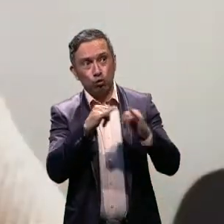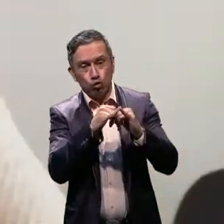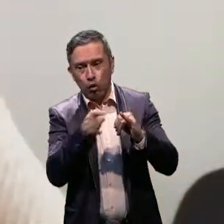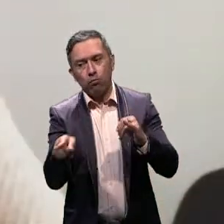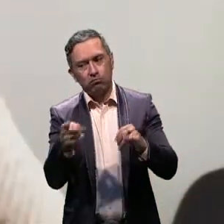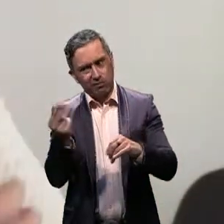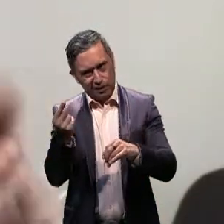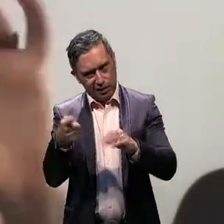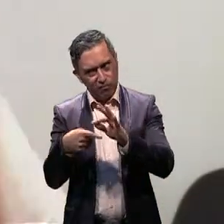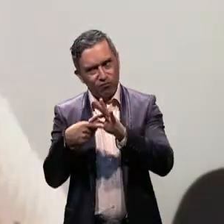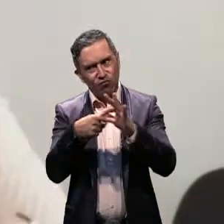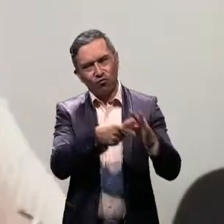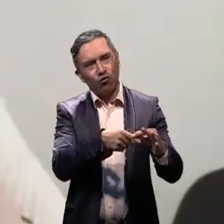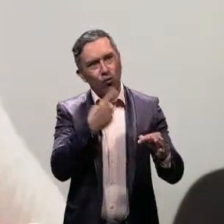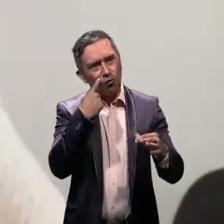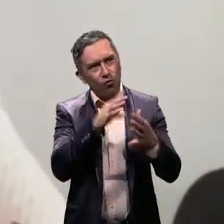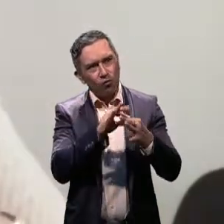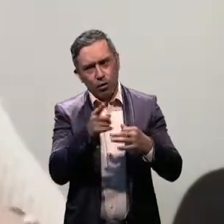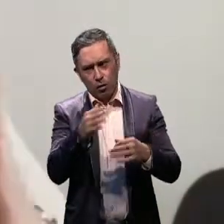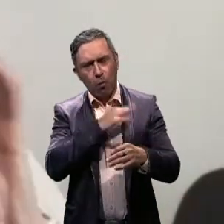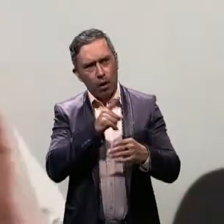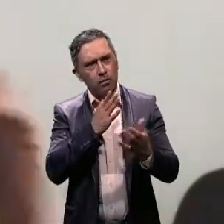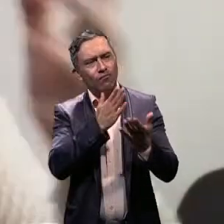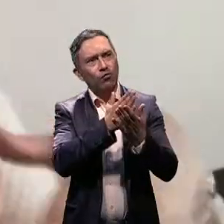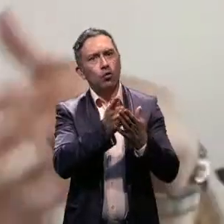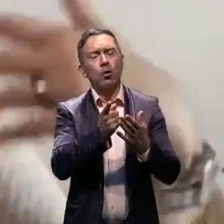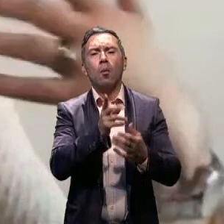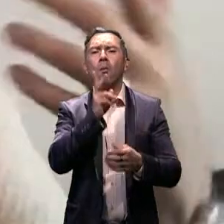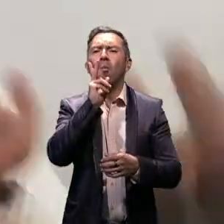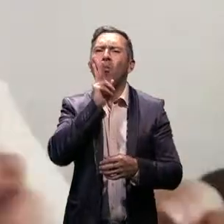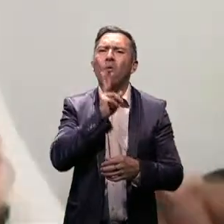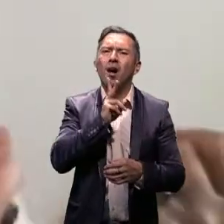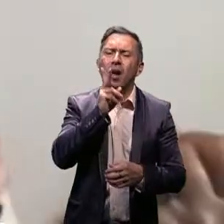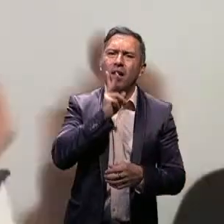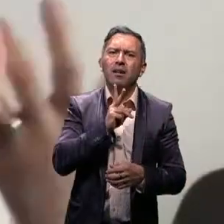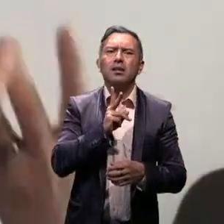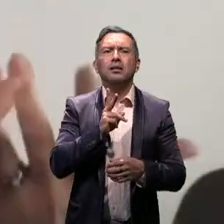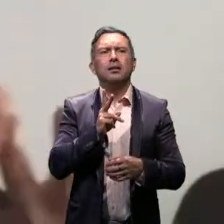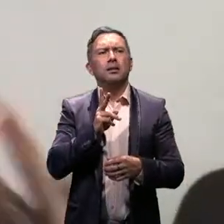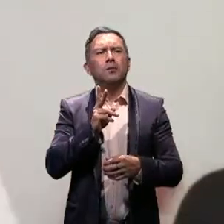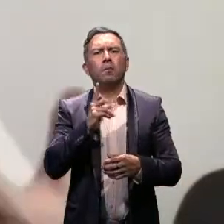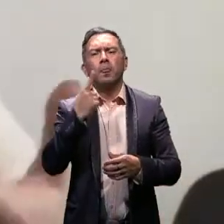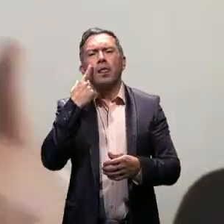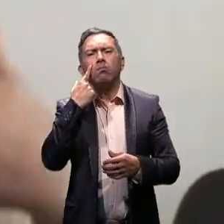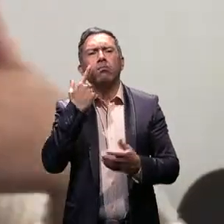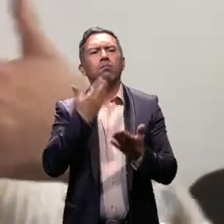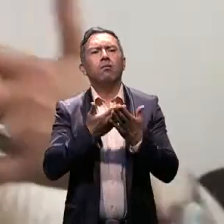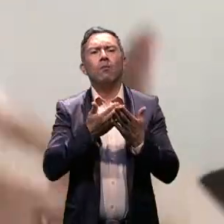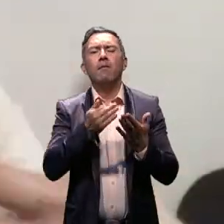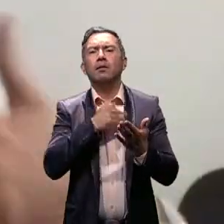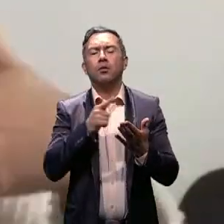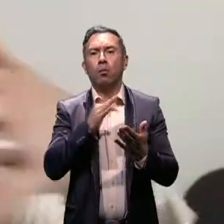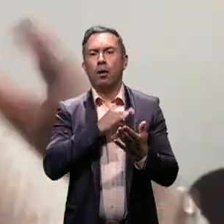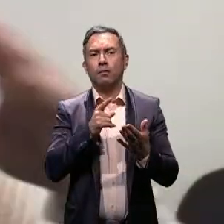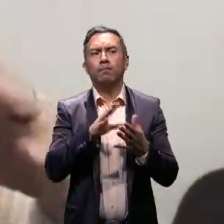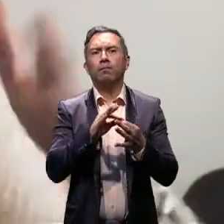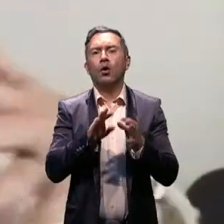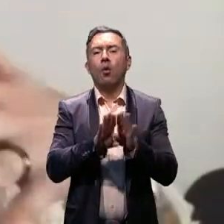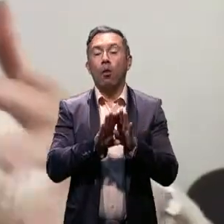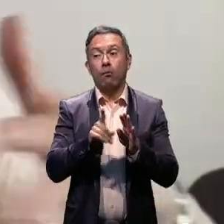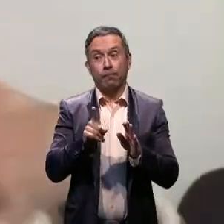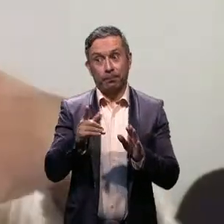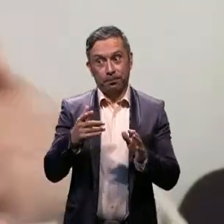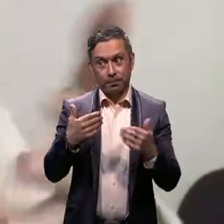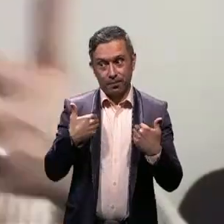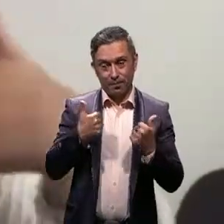they are able to use, or what kind of evidence of proof they should provide. So